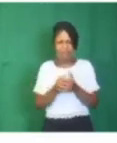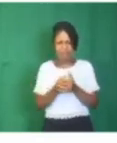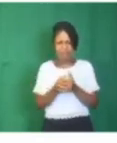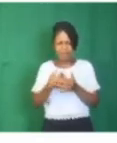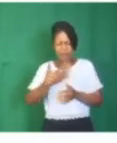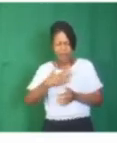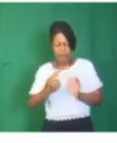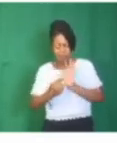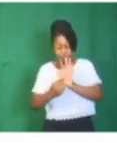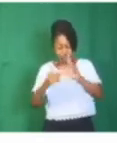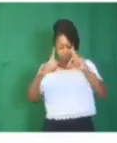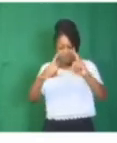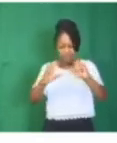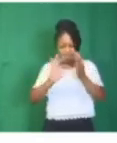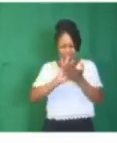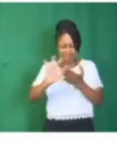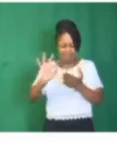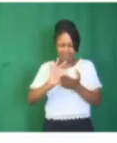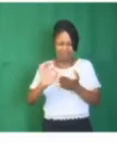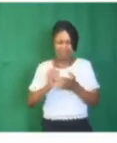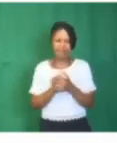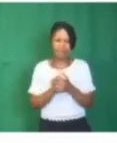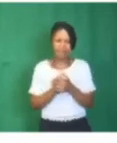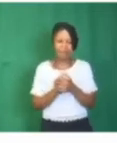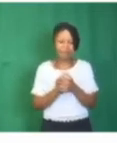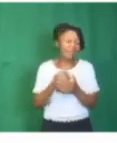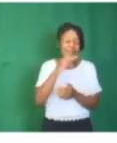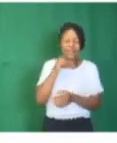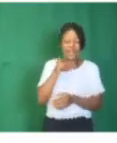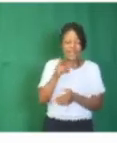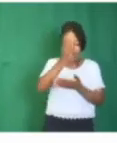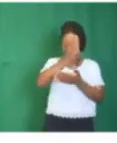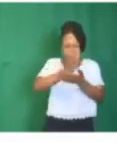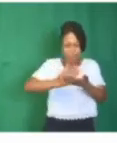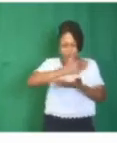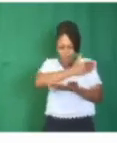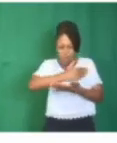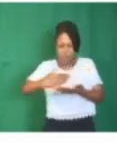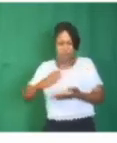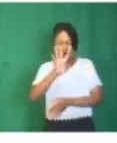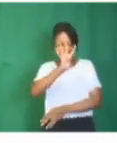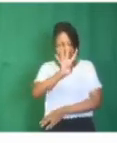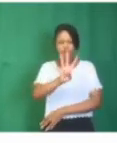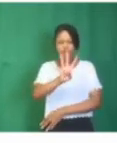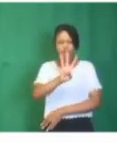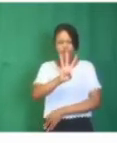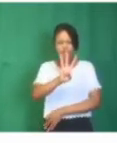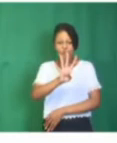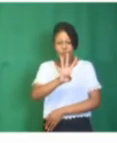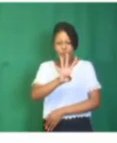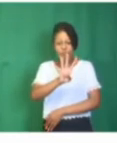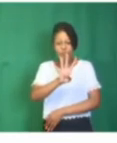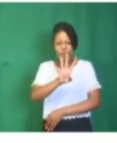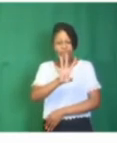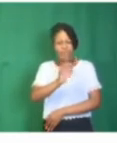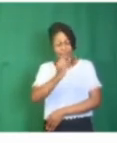that. The heart has 4 chambers. I'm going to highlight them. We have the lower